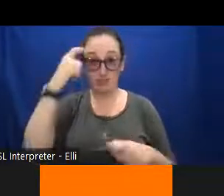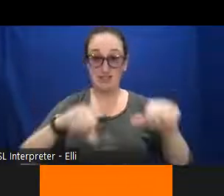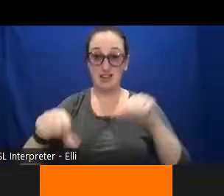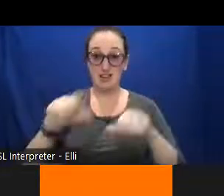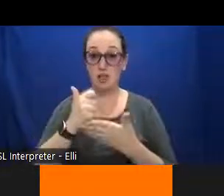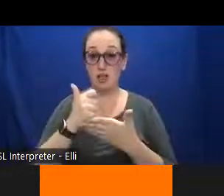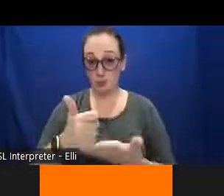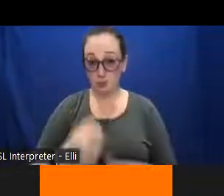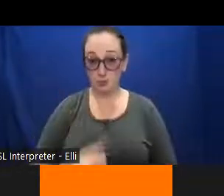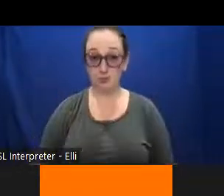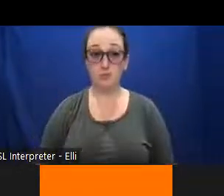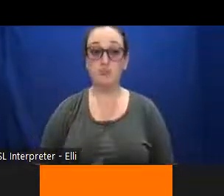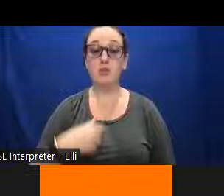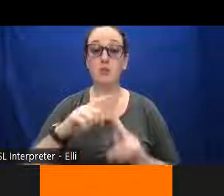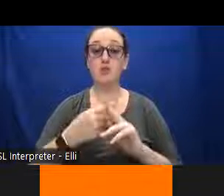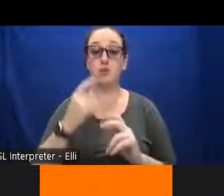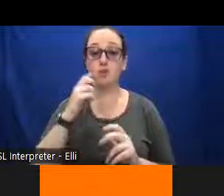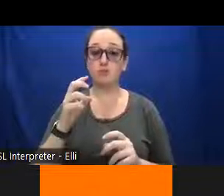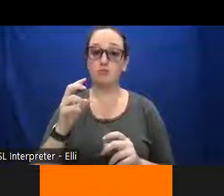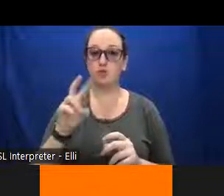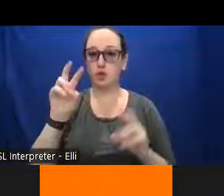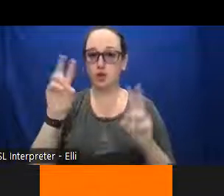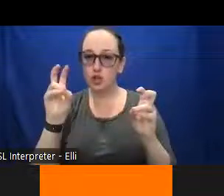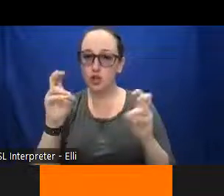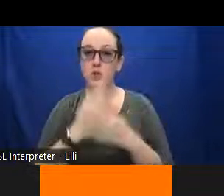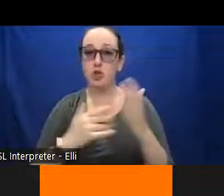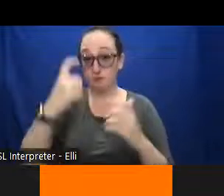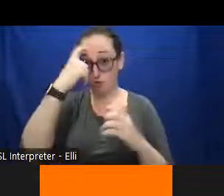work. I'll start with a tour of the parts of the human brain.